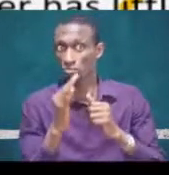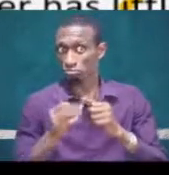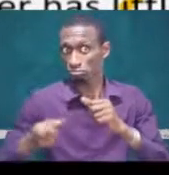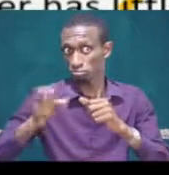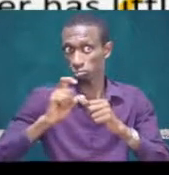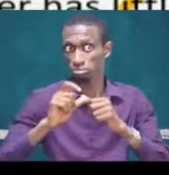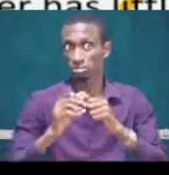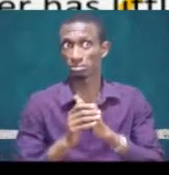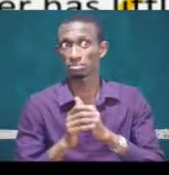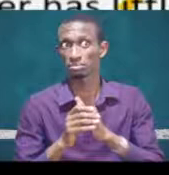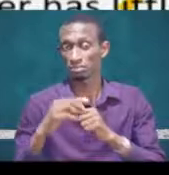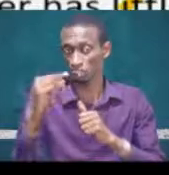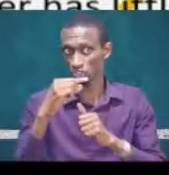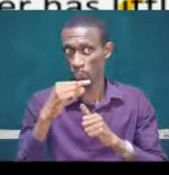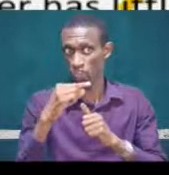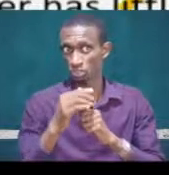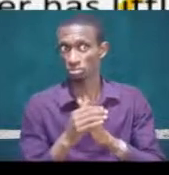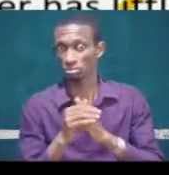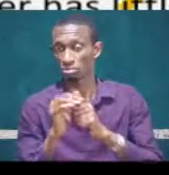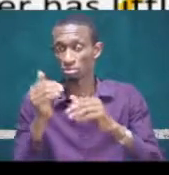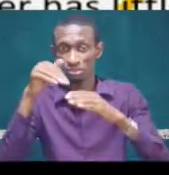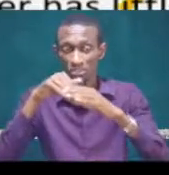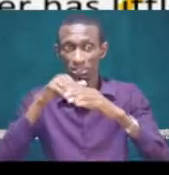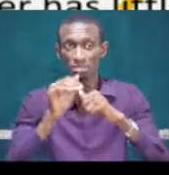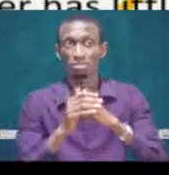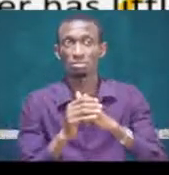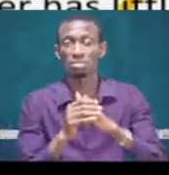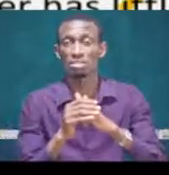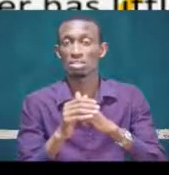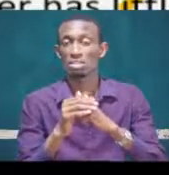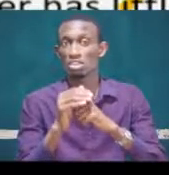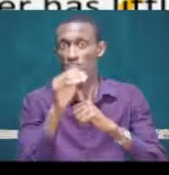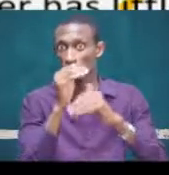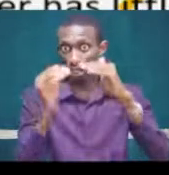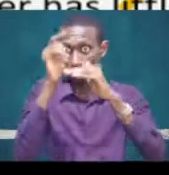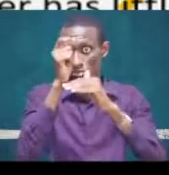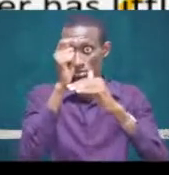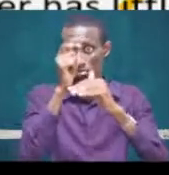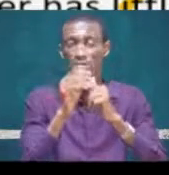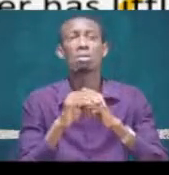that this G would insert itself on top of the T, then we would have an overlap.